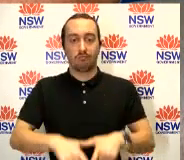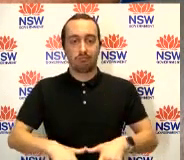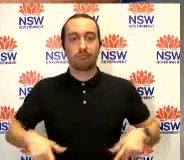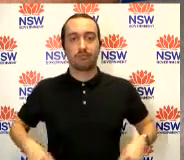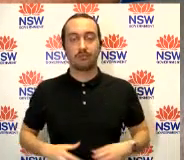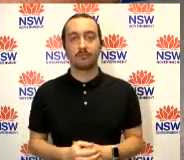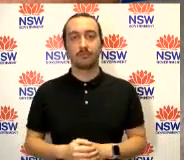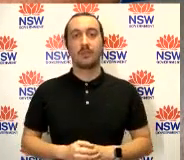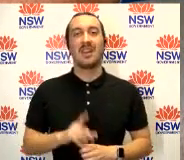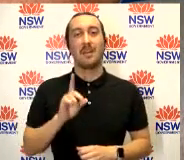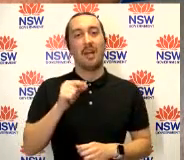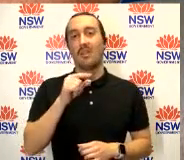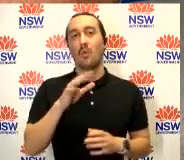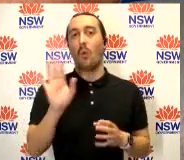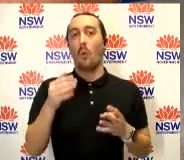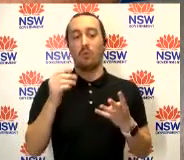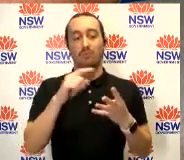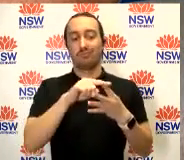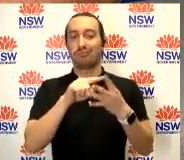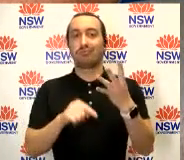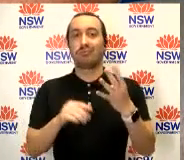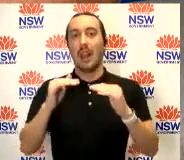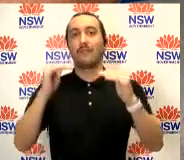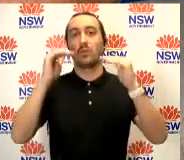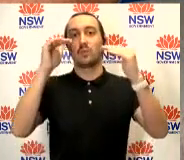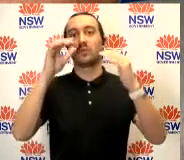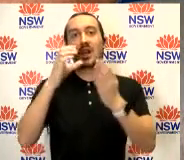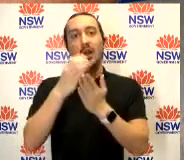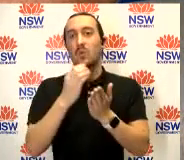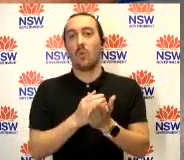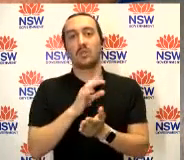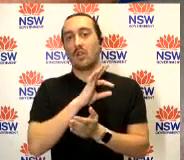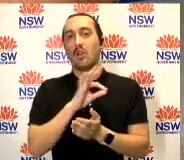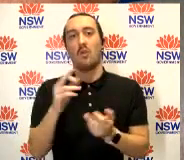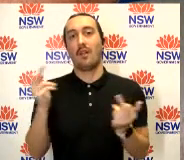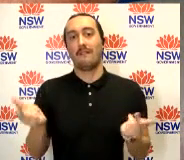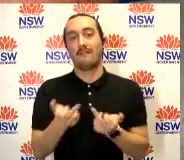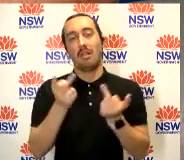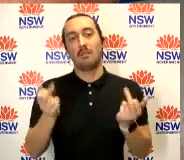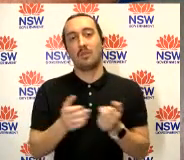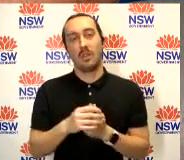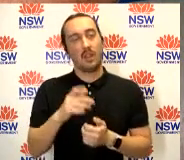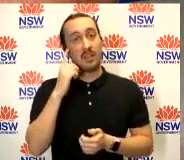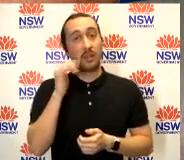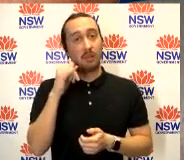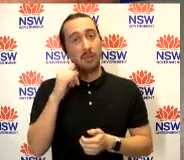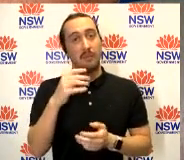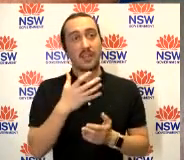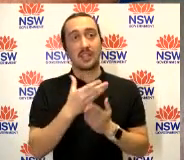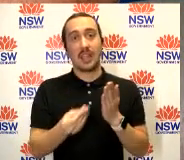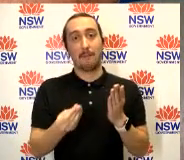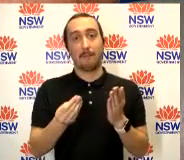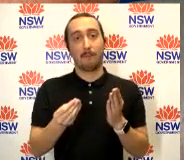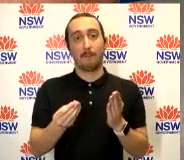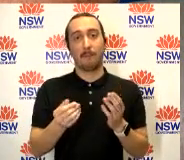readily available, which is unfortunate. And probably something there is a gap there in the training, I